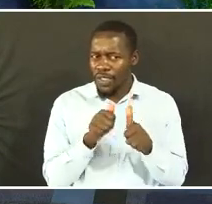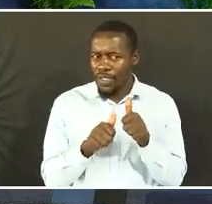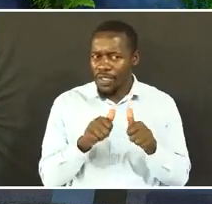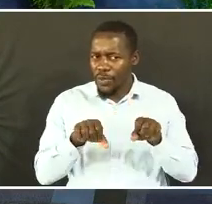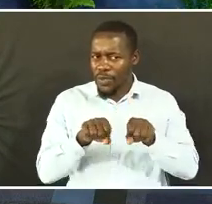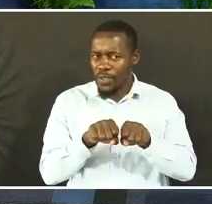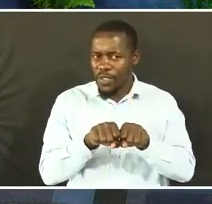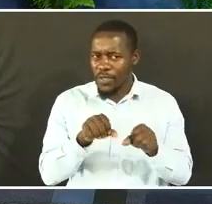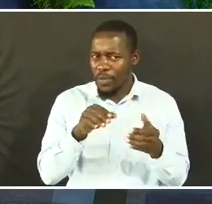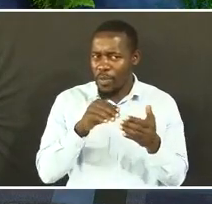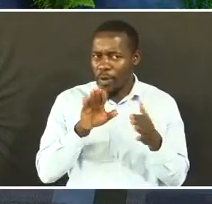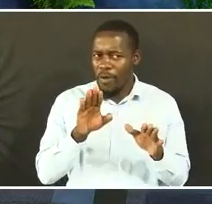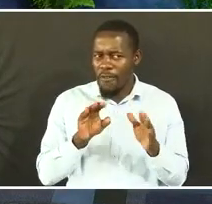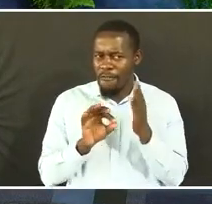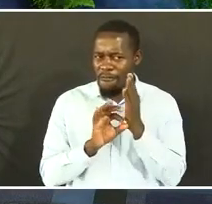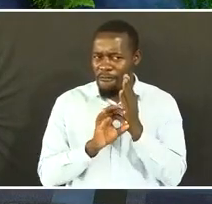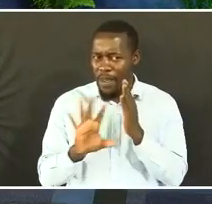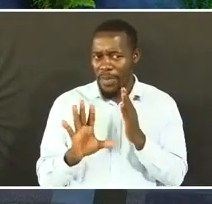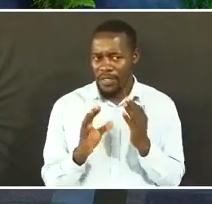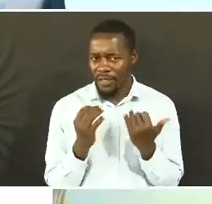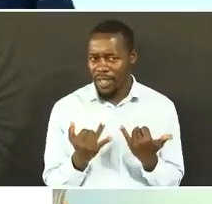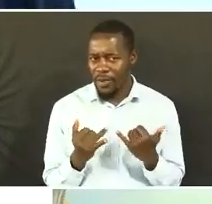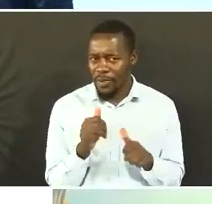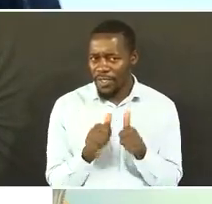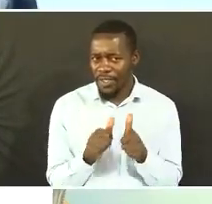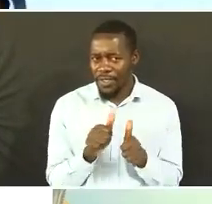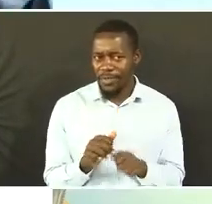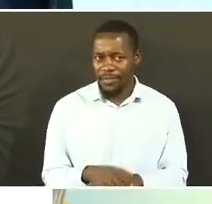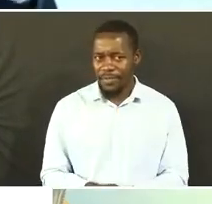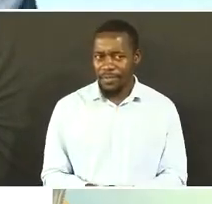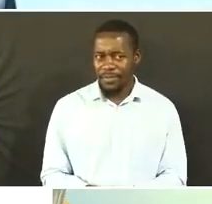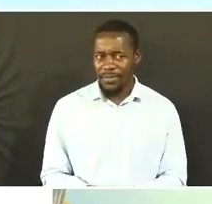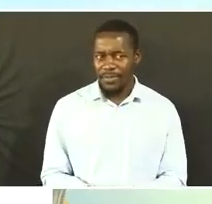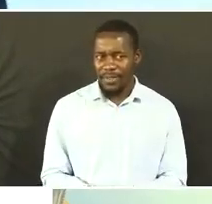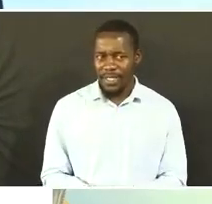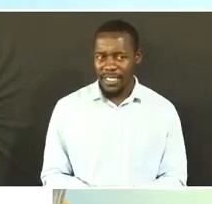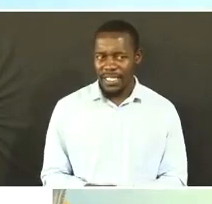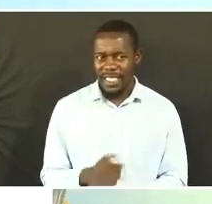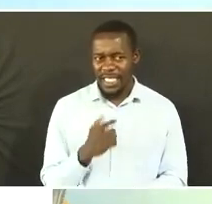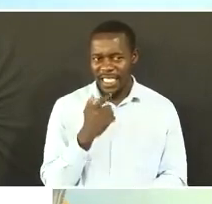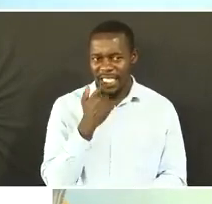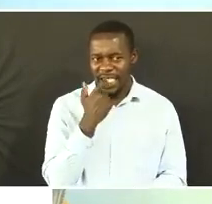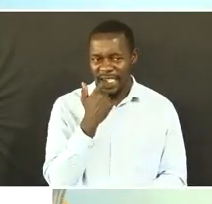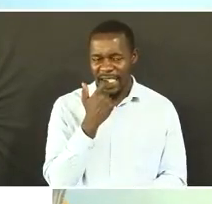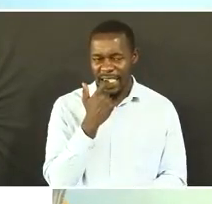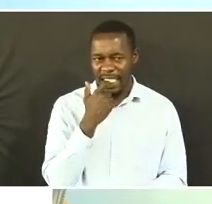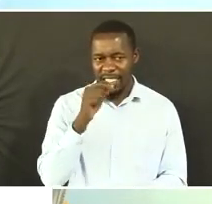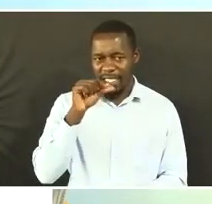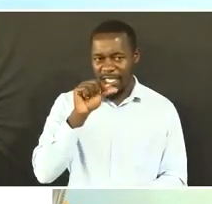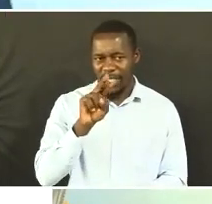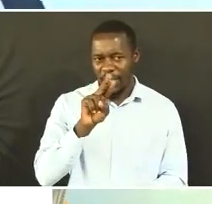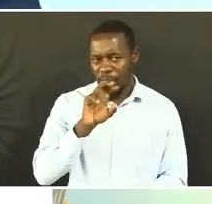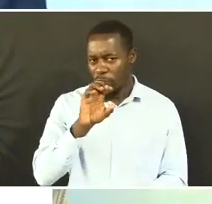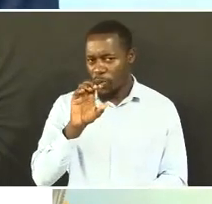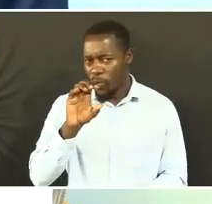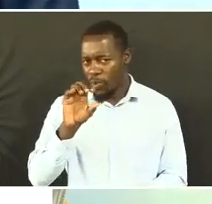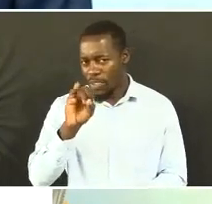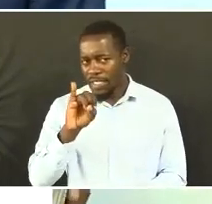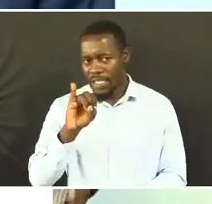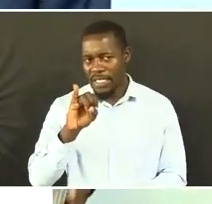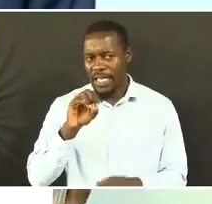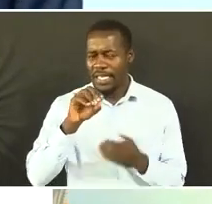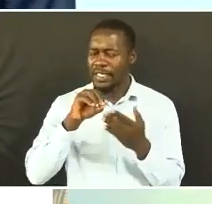denim pants adorned, a pure white, 100% cotton content muzzle shirt on his upper